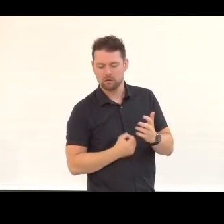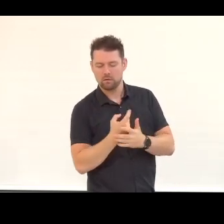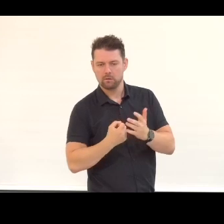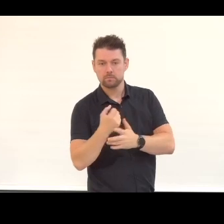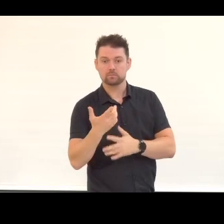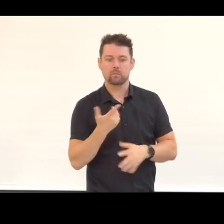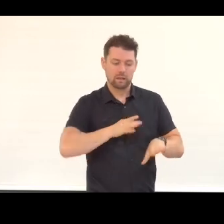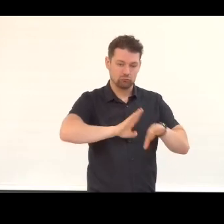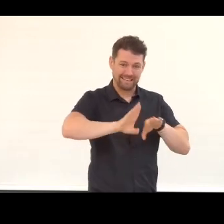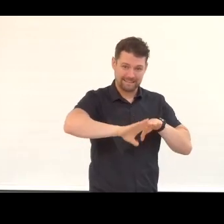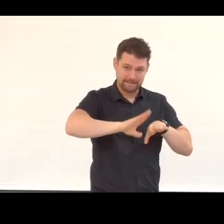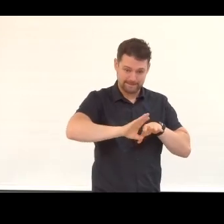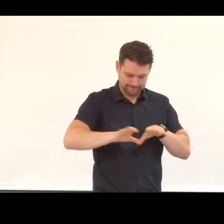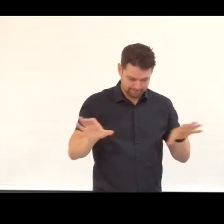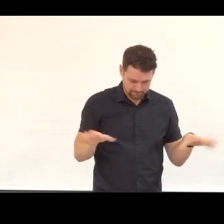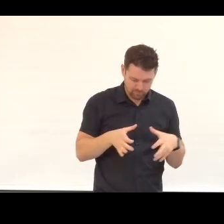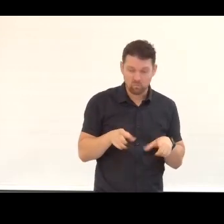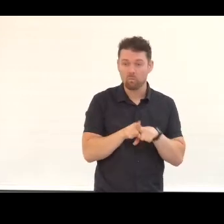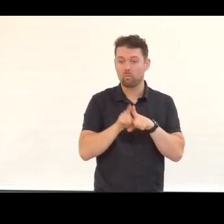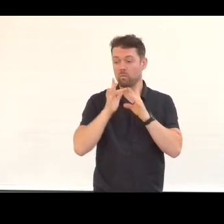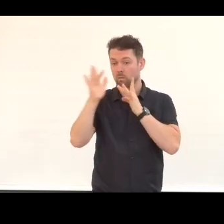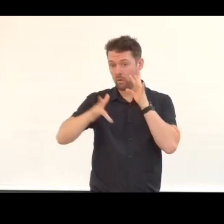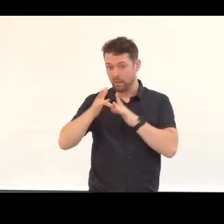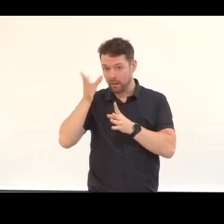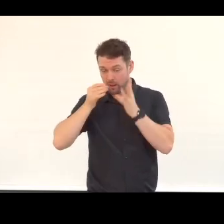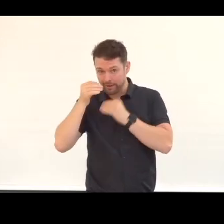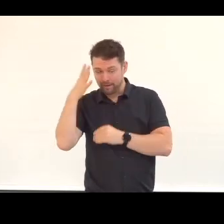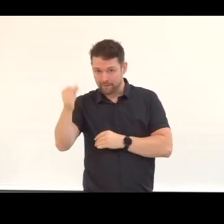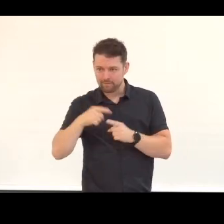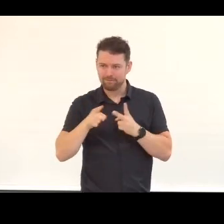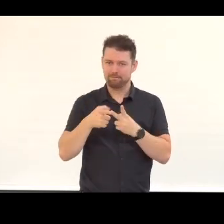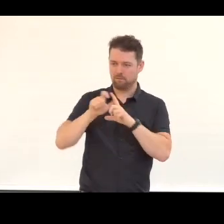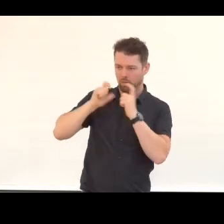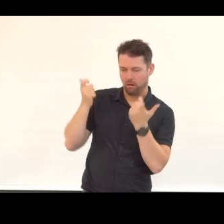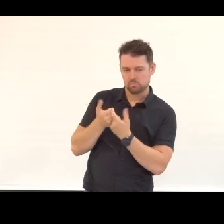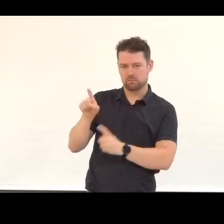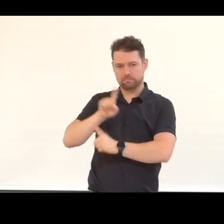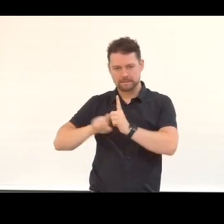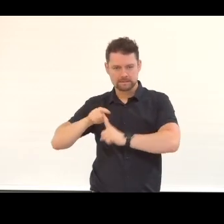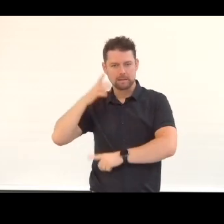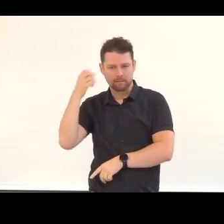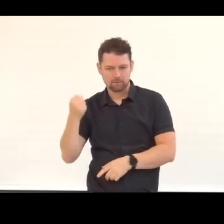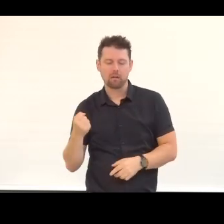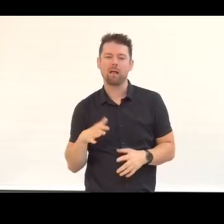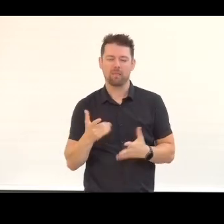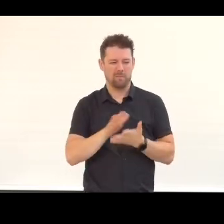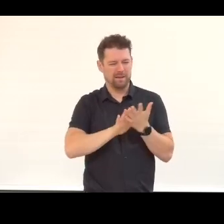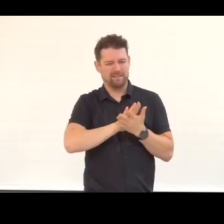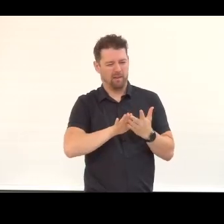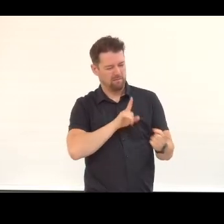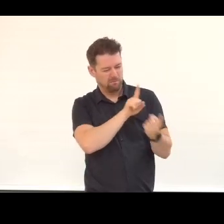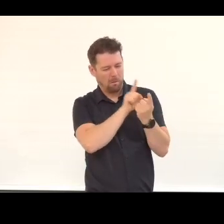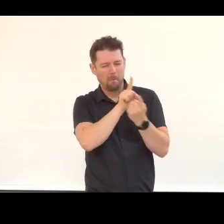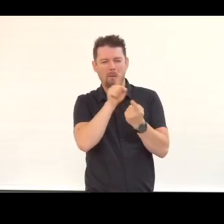training weekends, plus e-learning, plus online classes and meetings. And then they get to know each other even